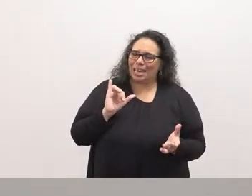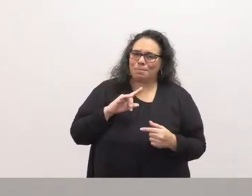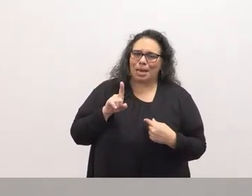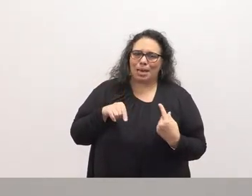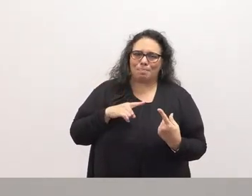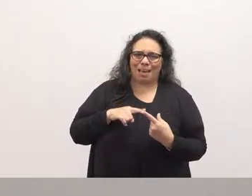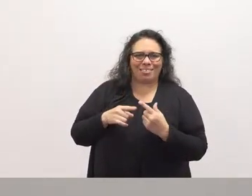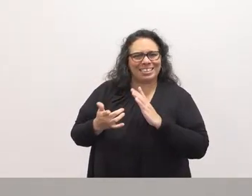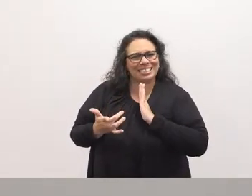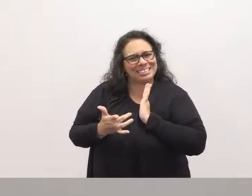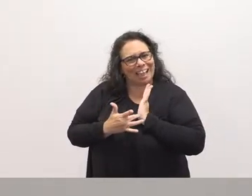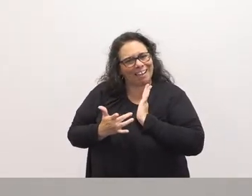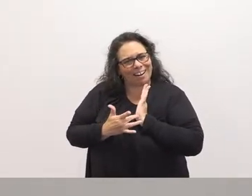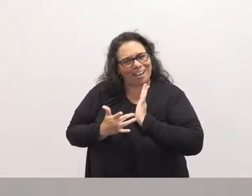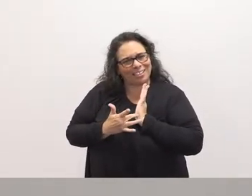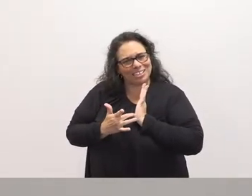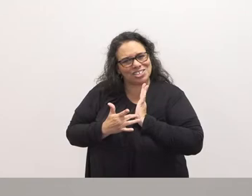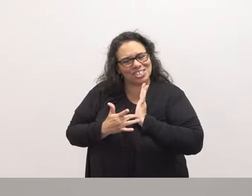the technology